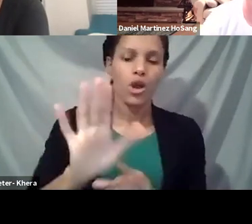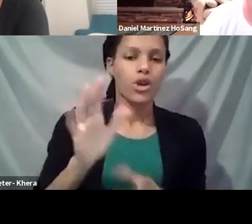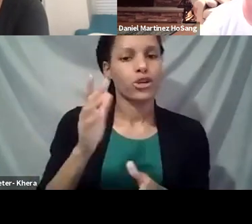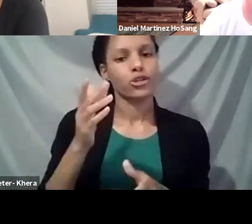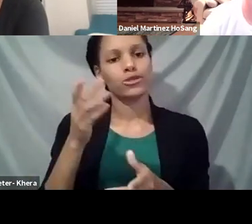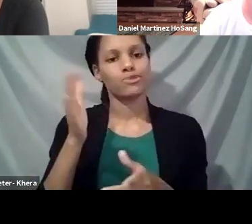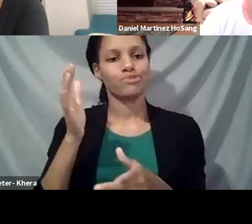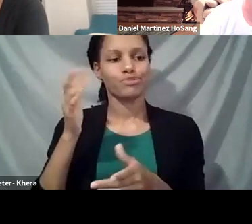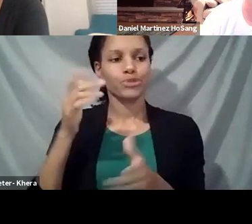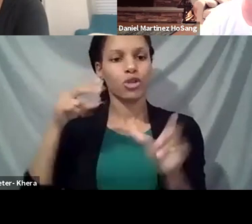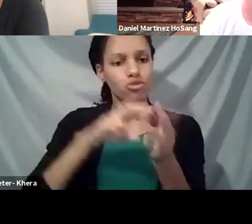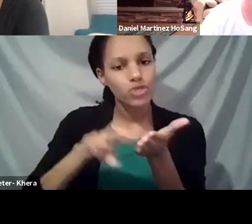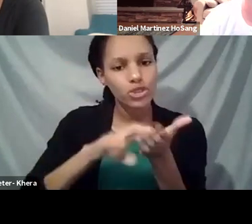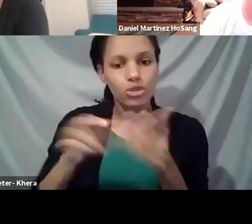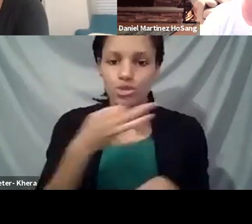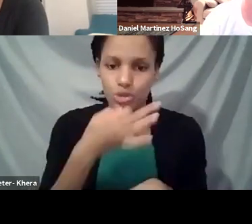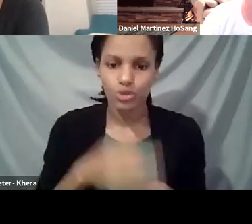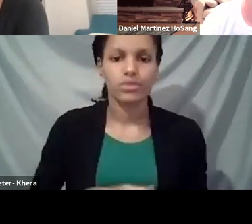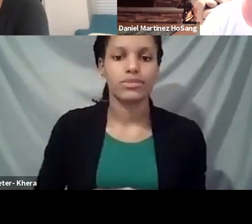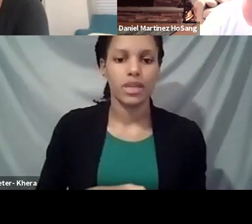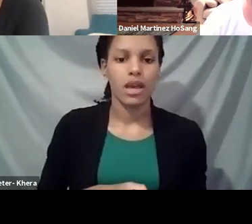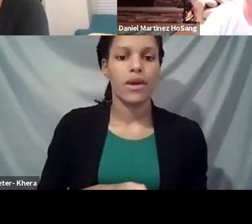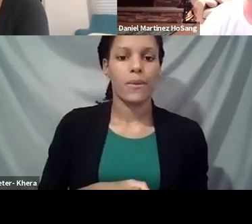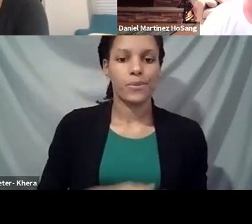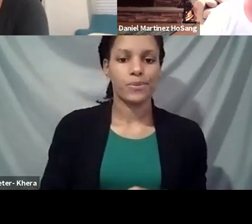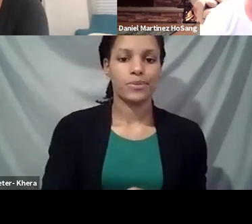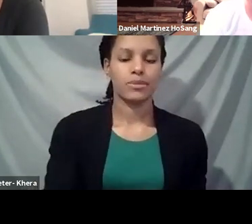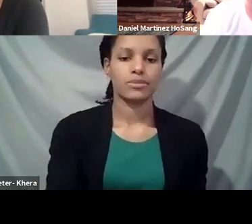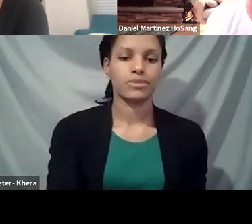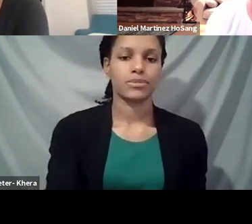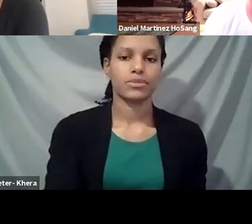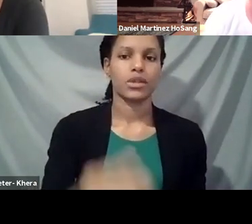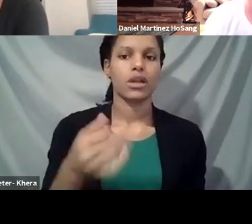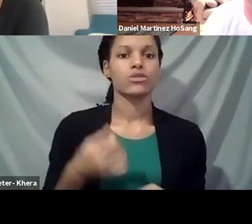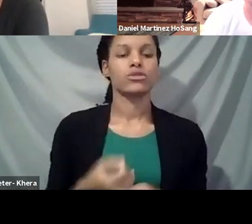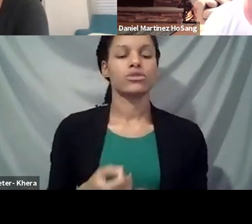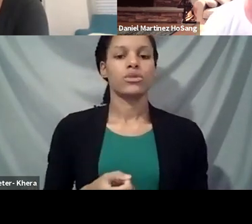Ideological Orientations in the New York City School Diversity Debate. It was based on